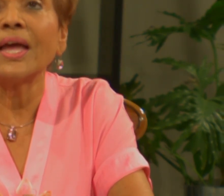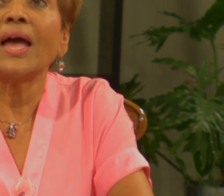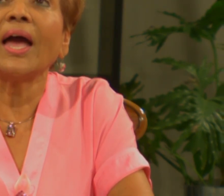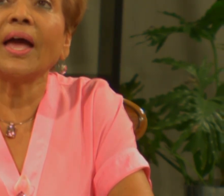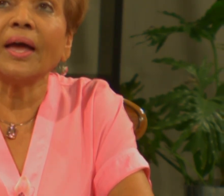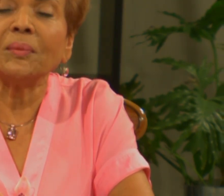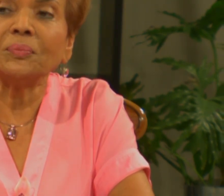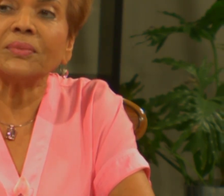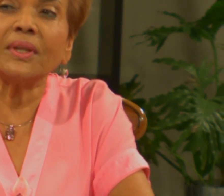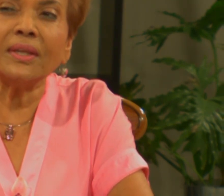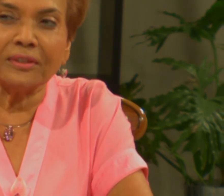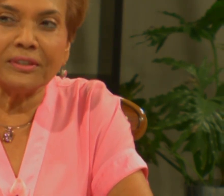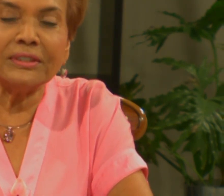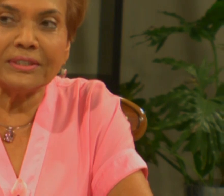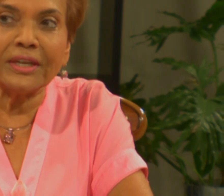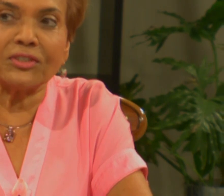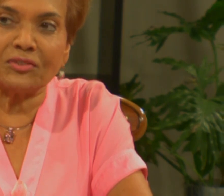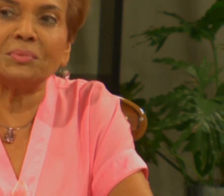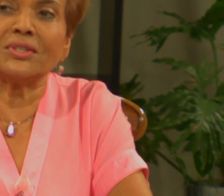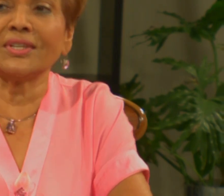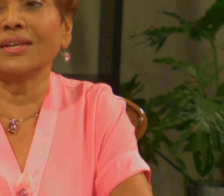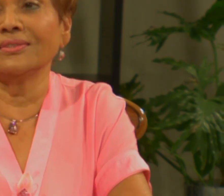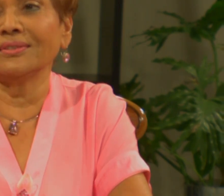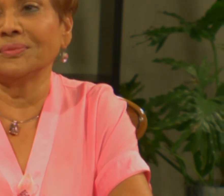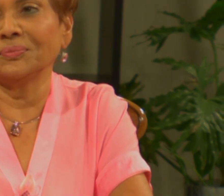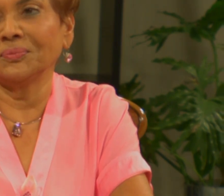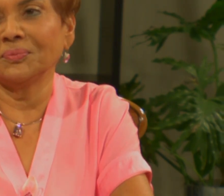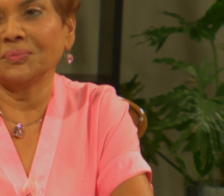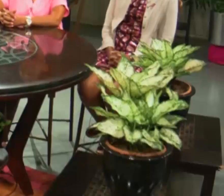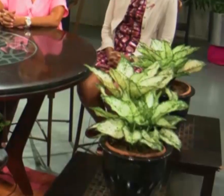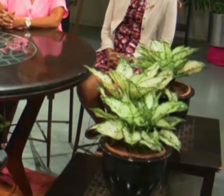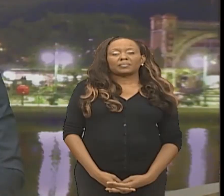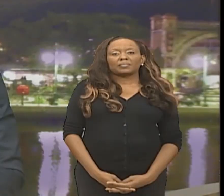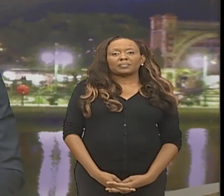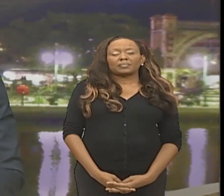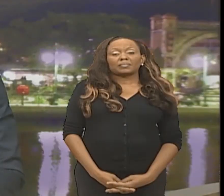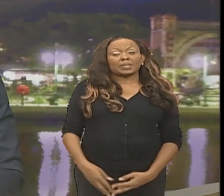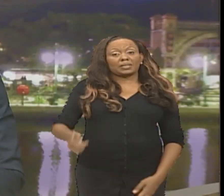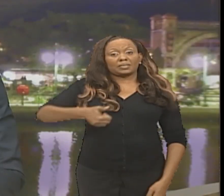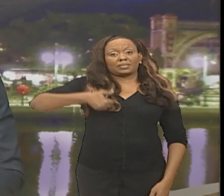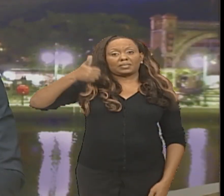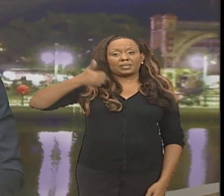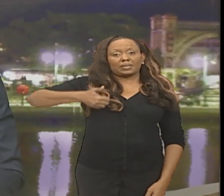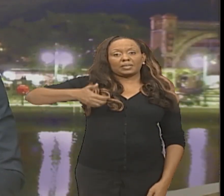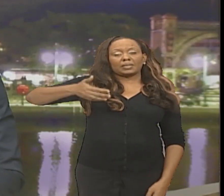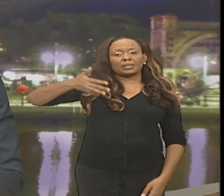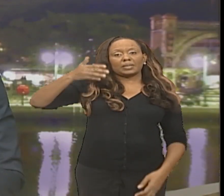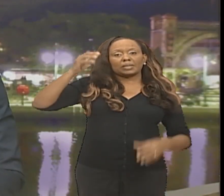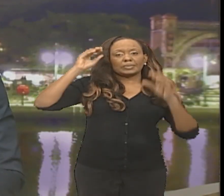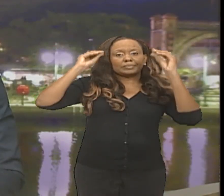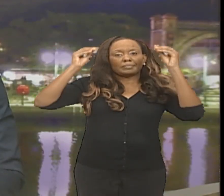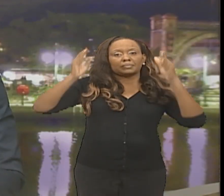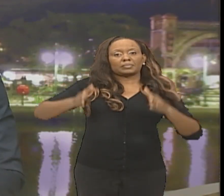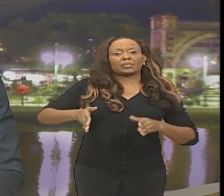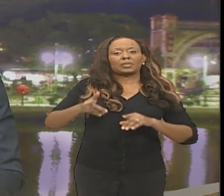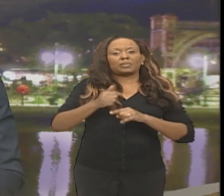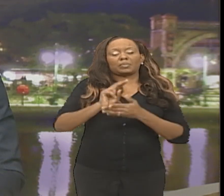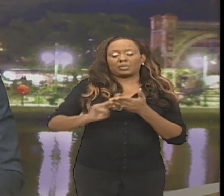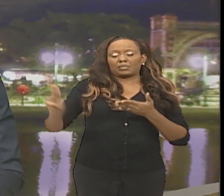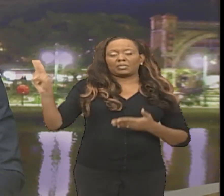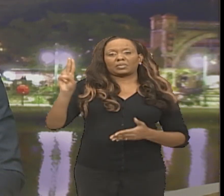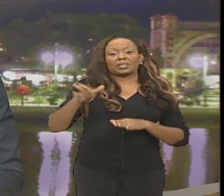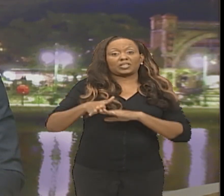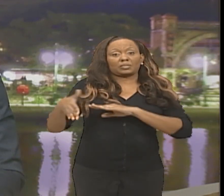ultrasounds in early detection of breast cancer. Senior lecturer at UWI Mona and